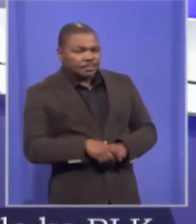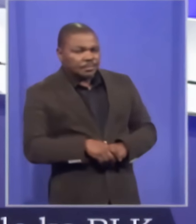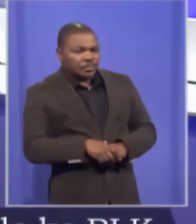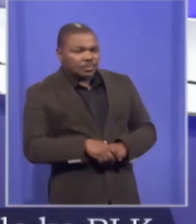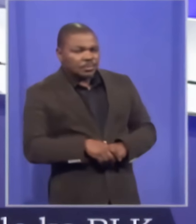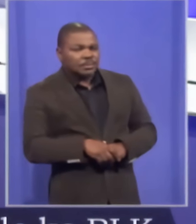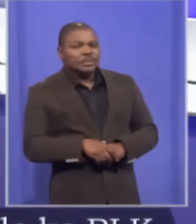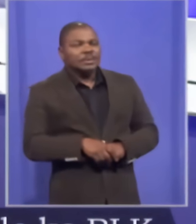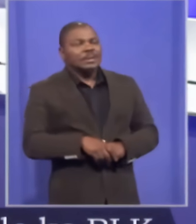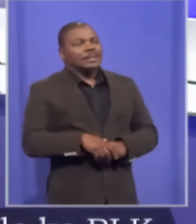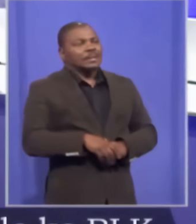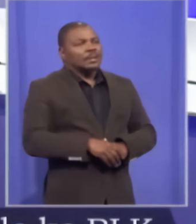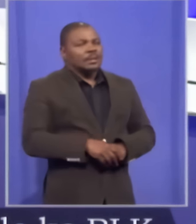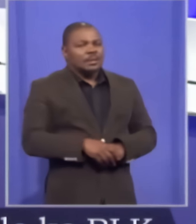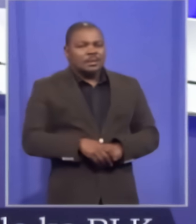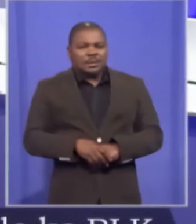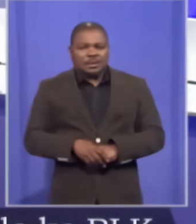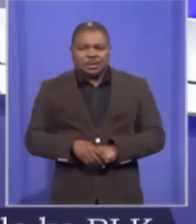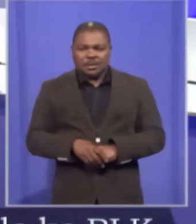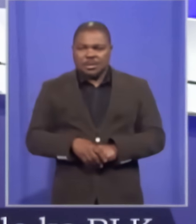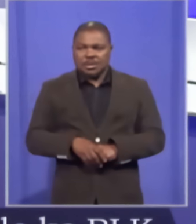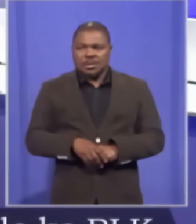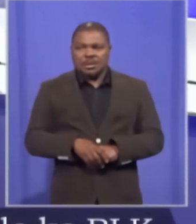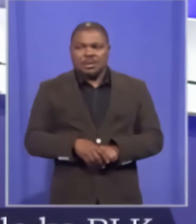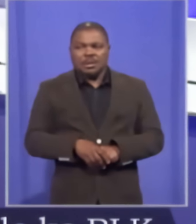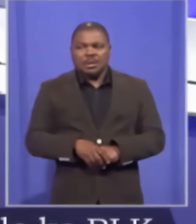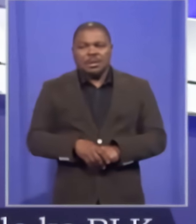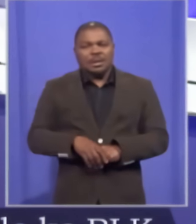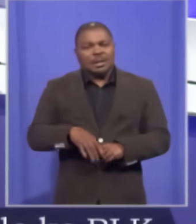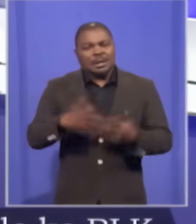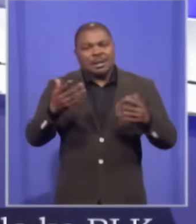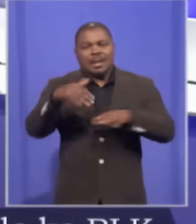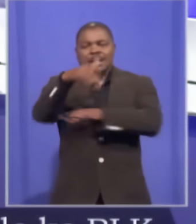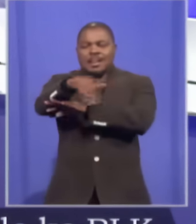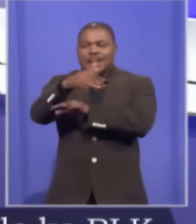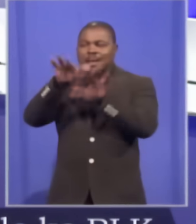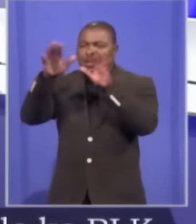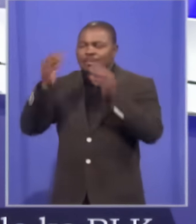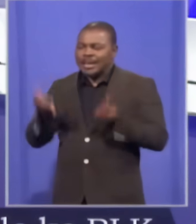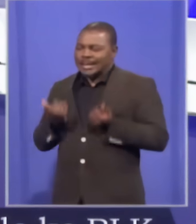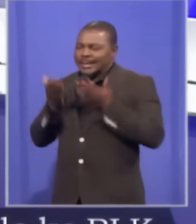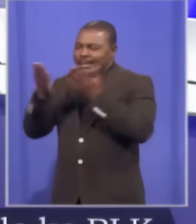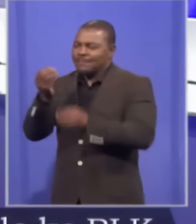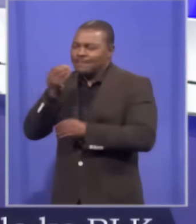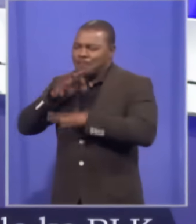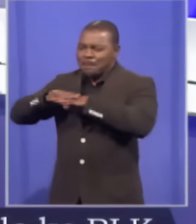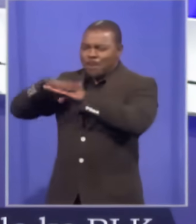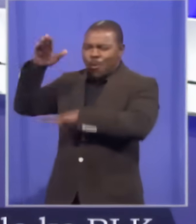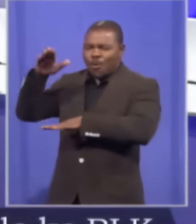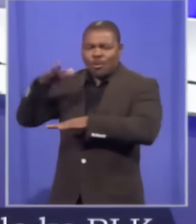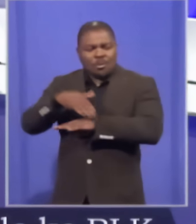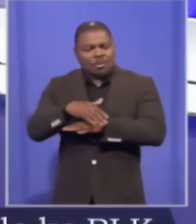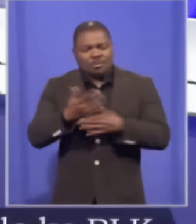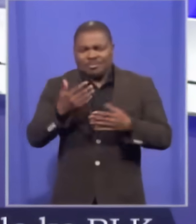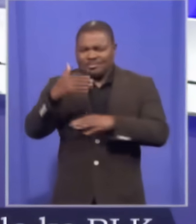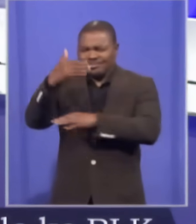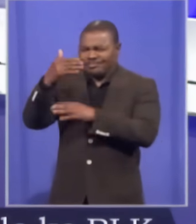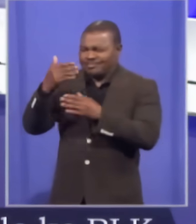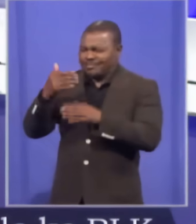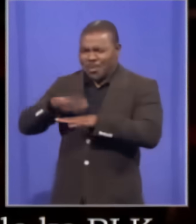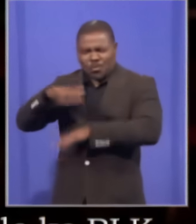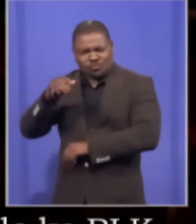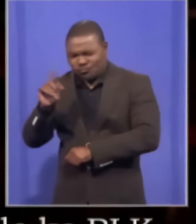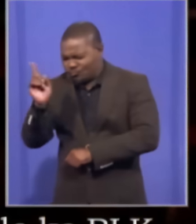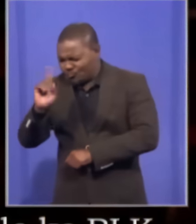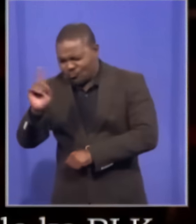Tate Mapoulo o ka se thome ka o fa dijo tše dintšhi o batho ba ka ntle re a lla gore batho